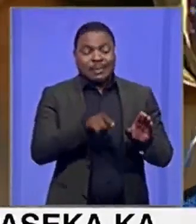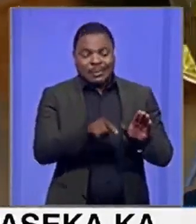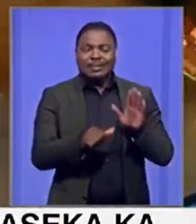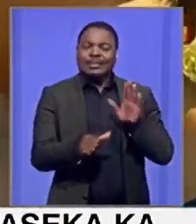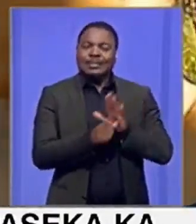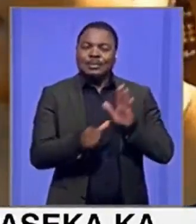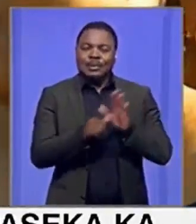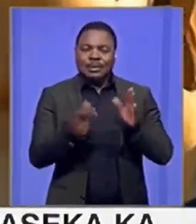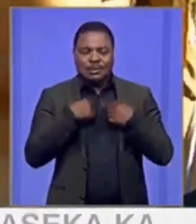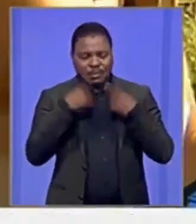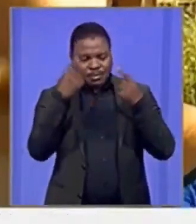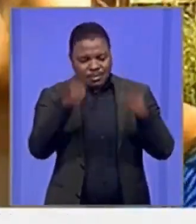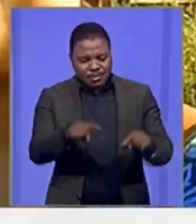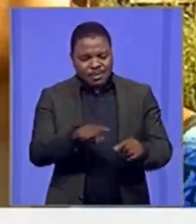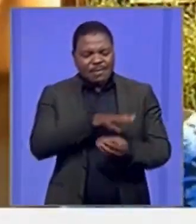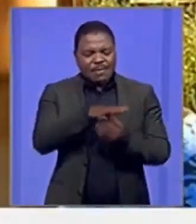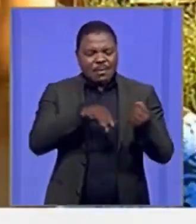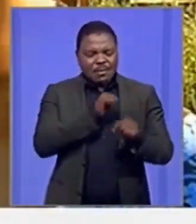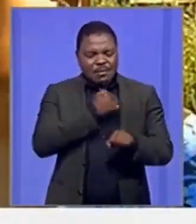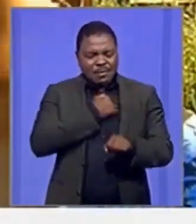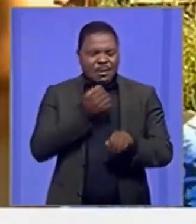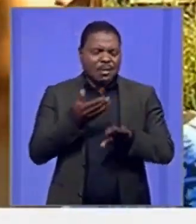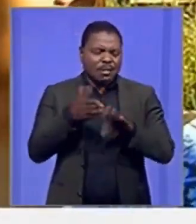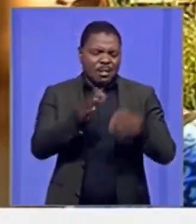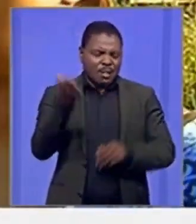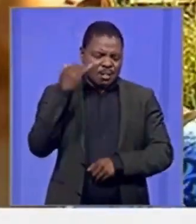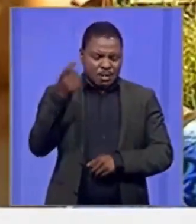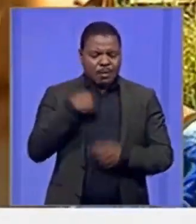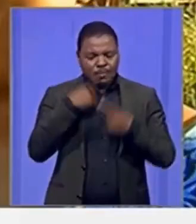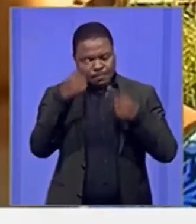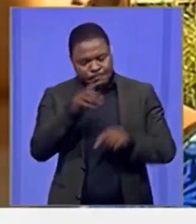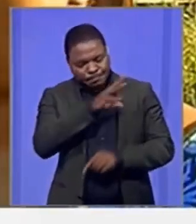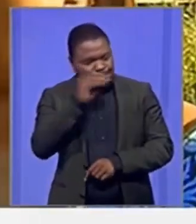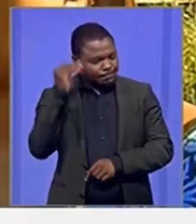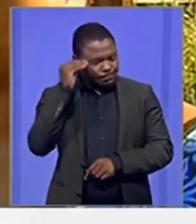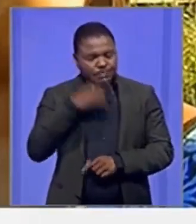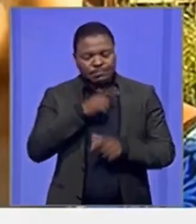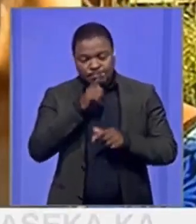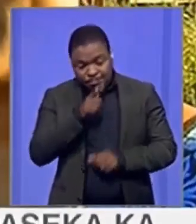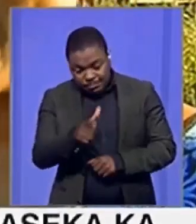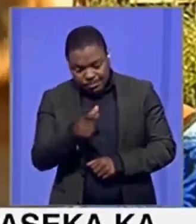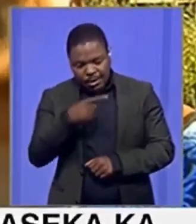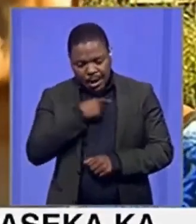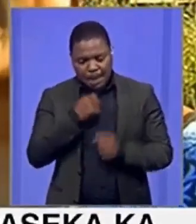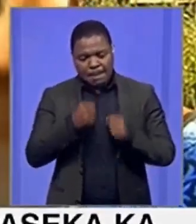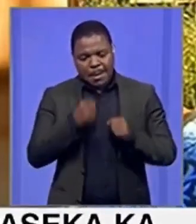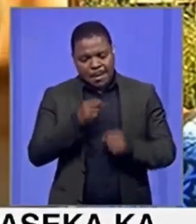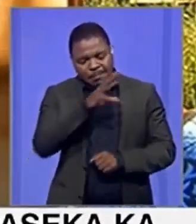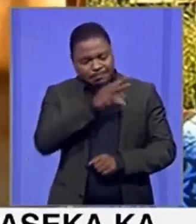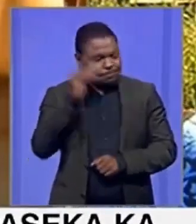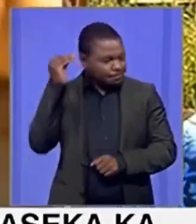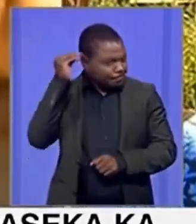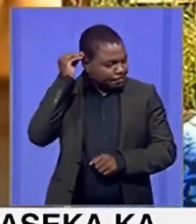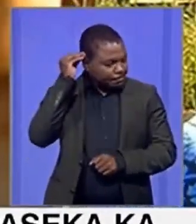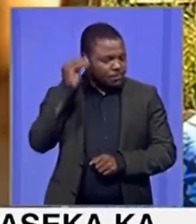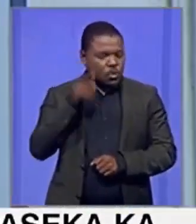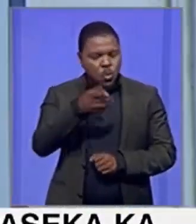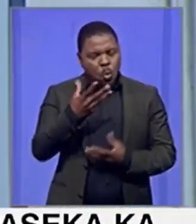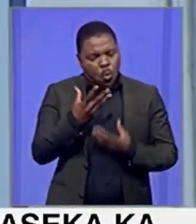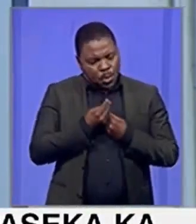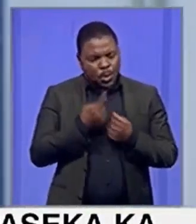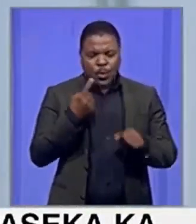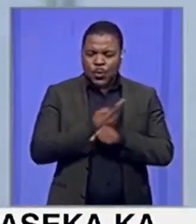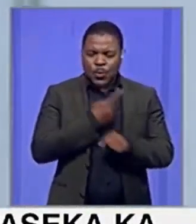to come and remember our loved ones, to come and tell them that we still remember them, they're still with us, they're forever with